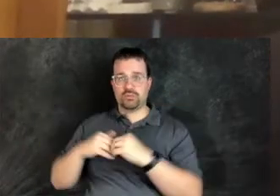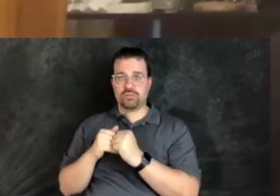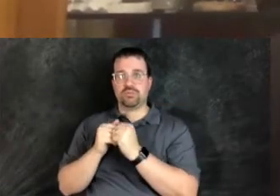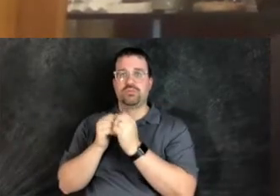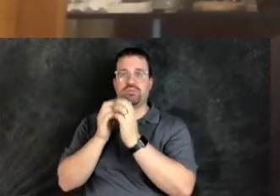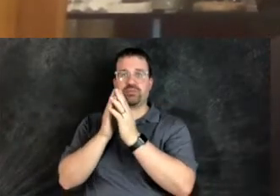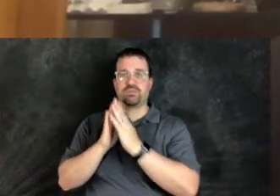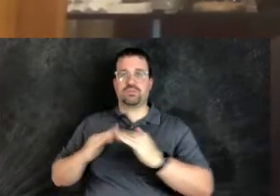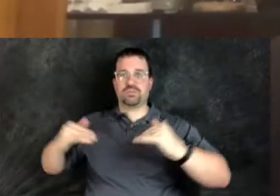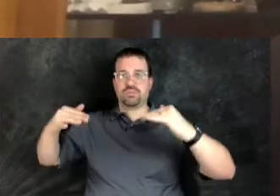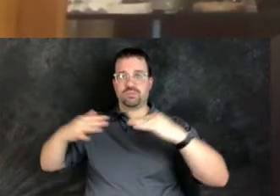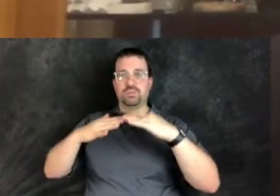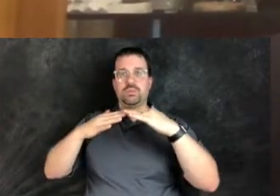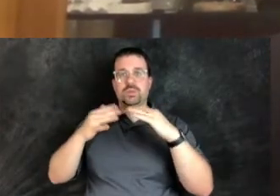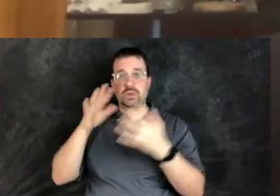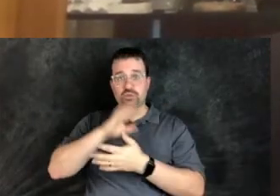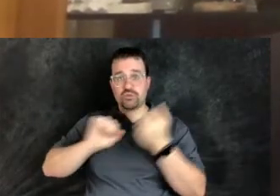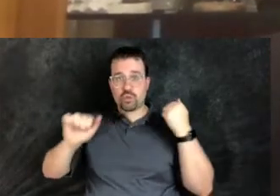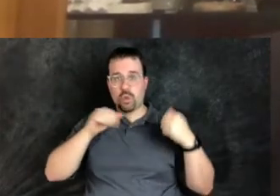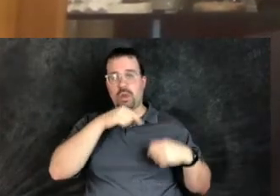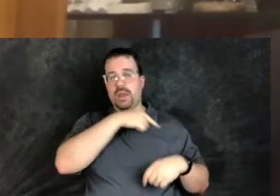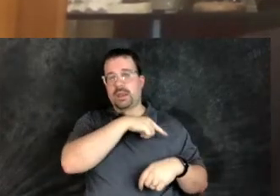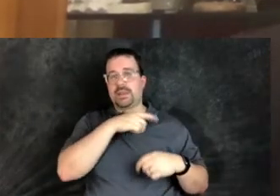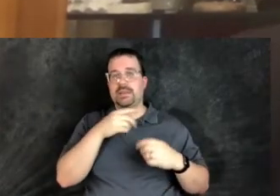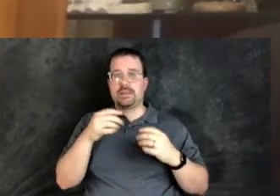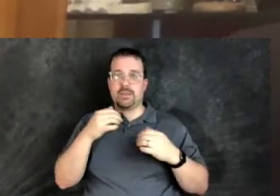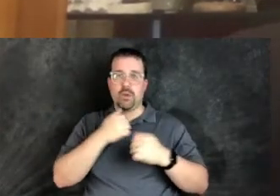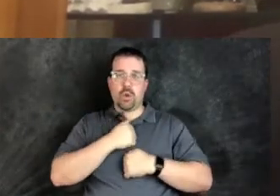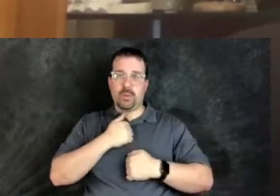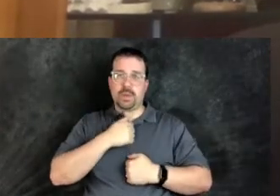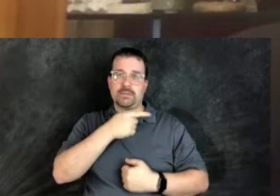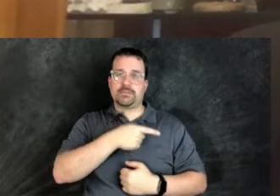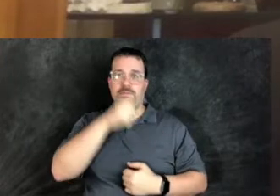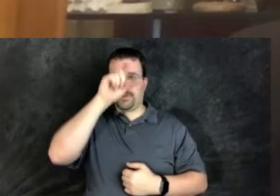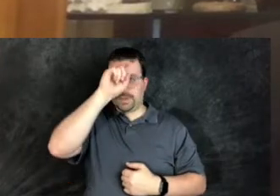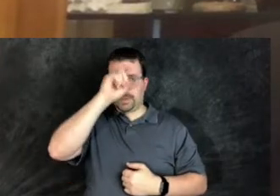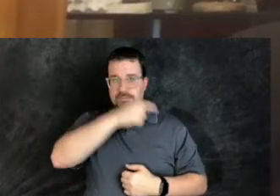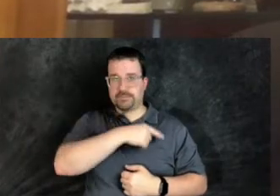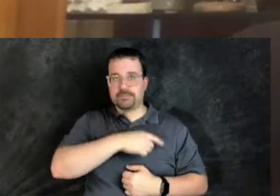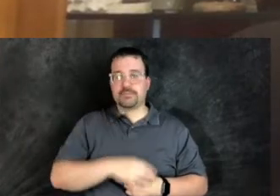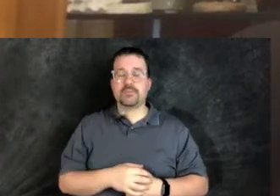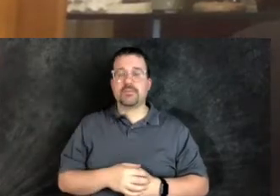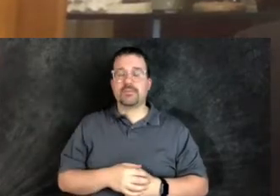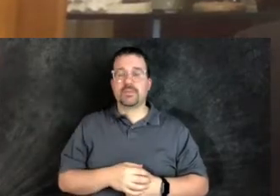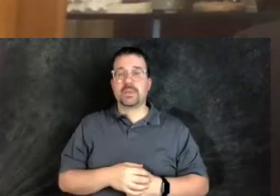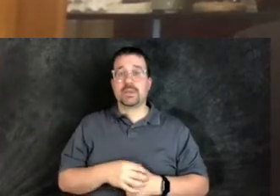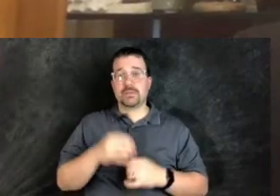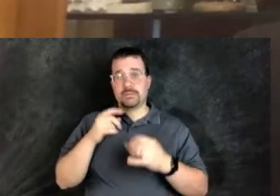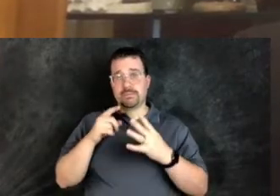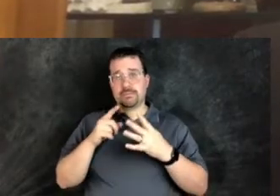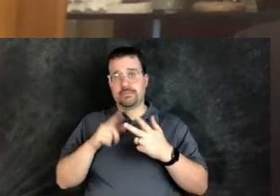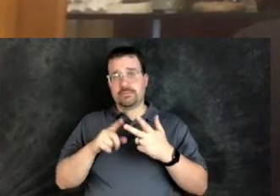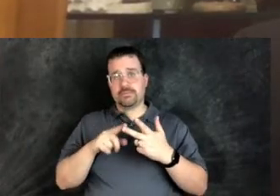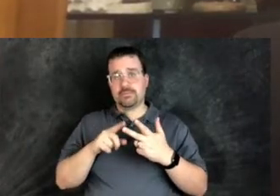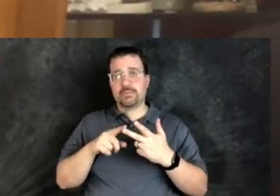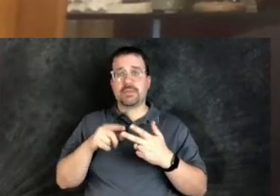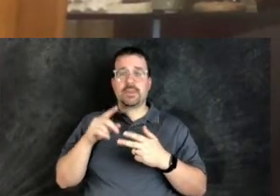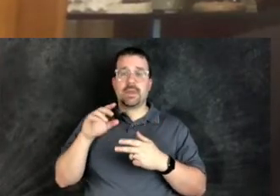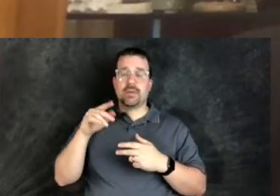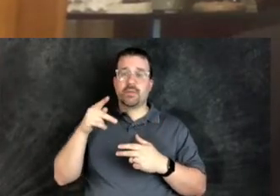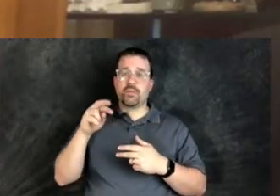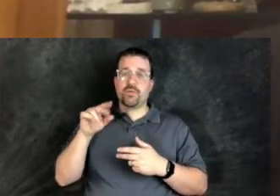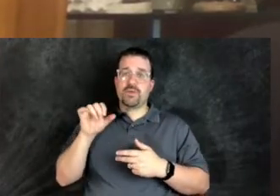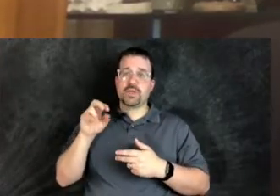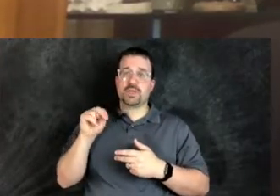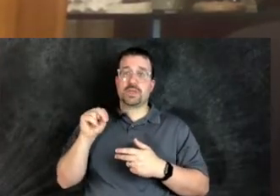closed, destroying them. And then finally, there was the theme of provision. There was manna, there